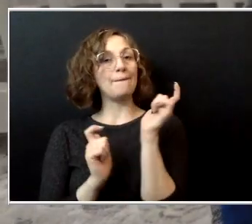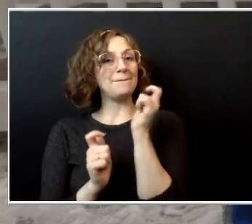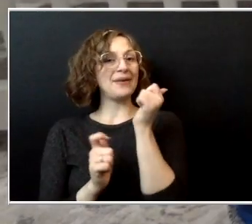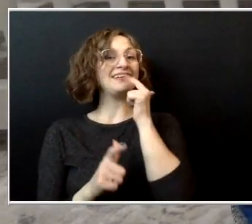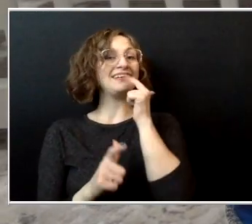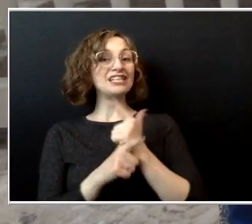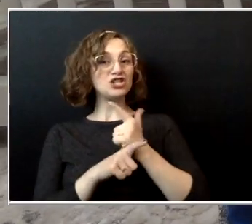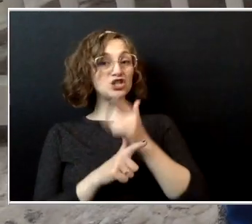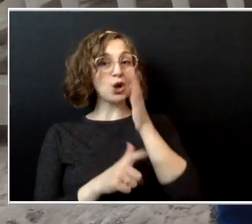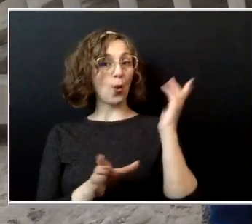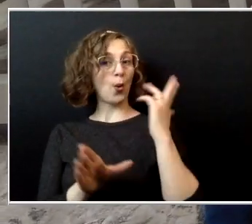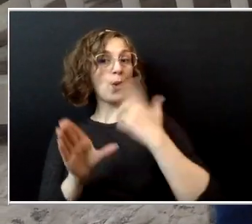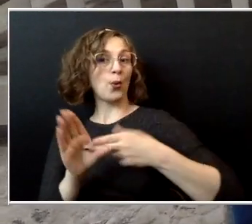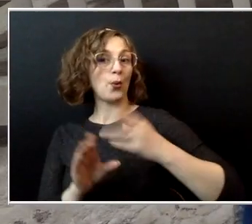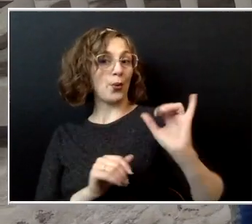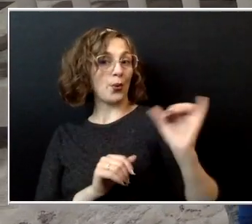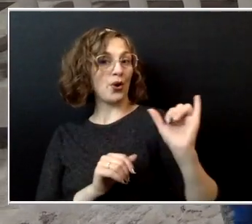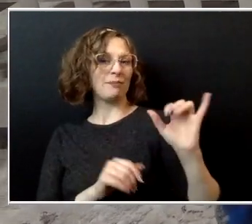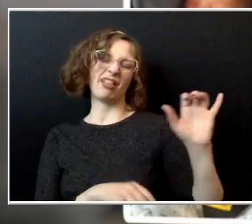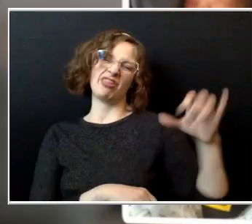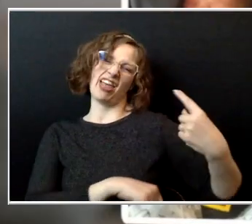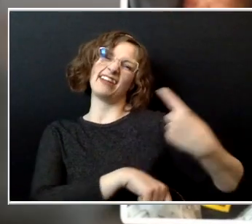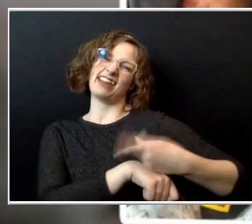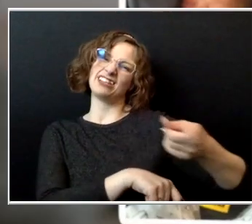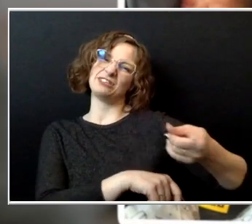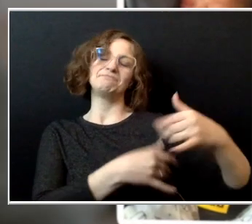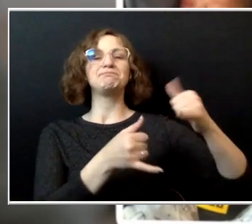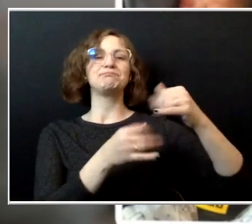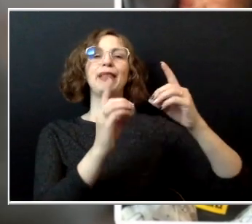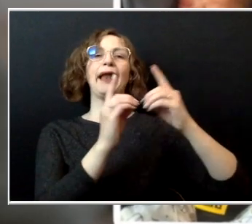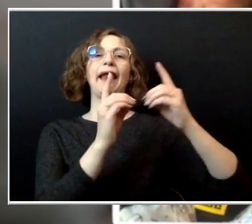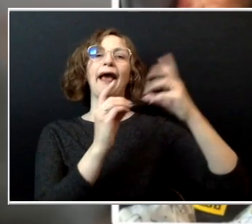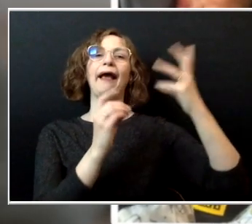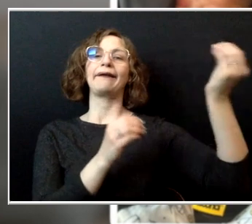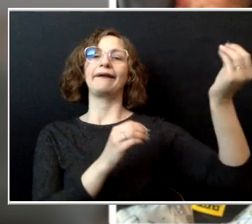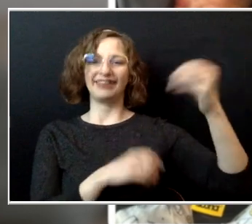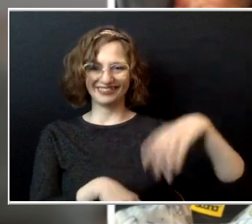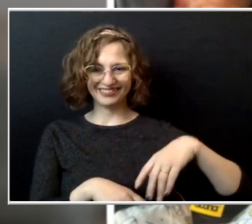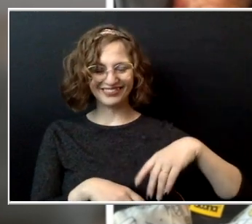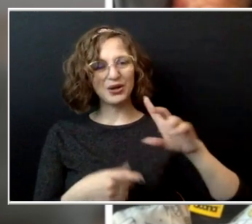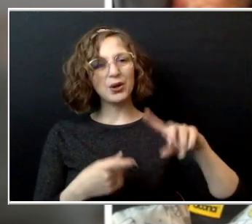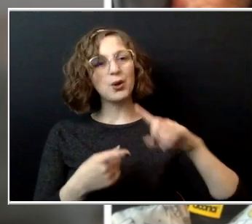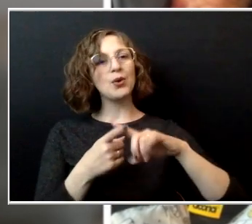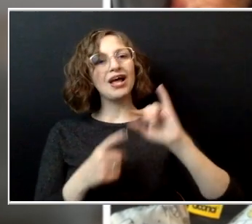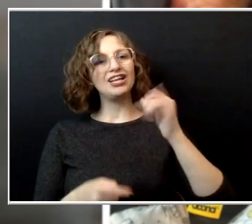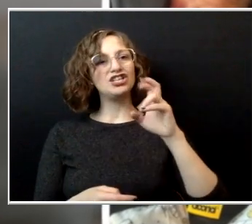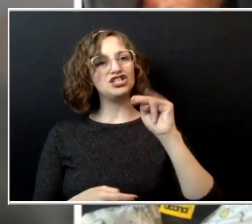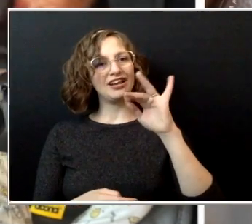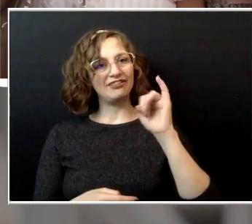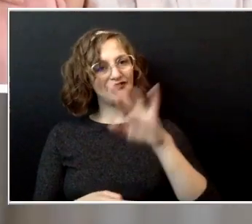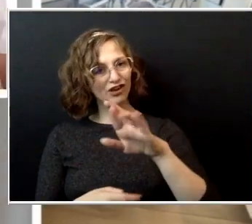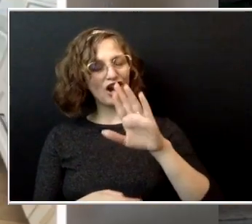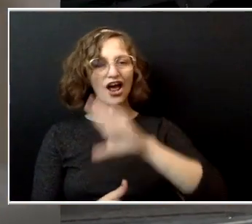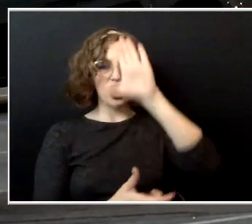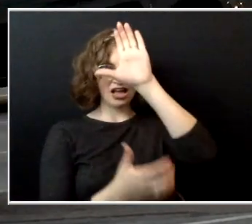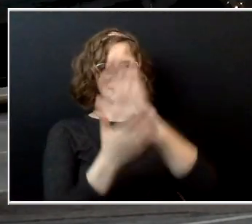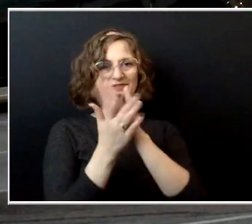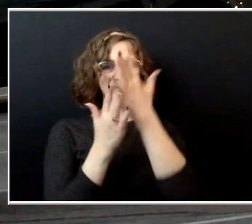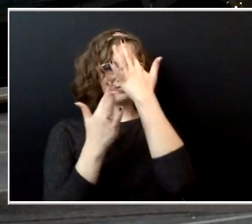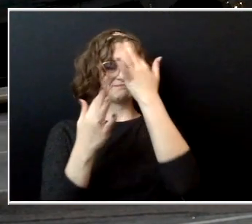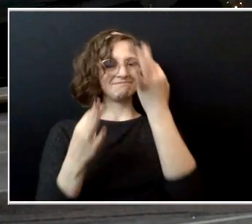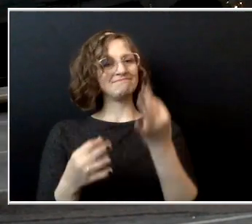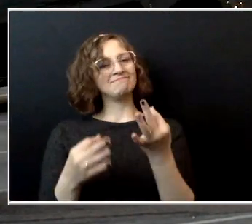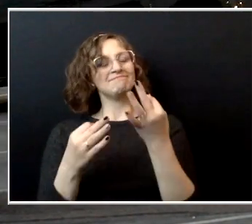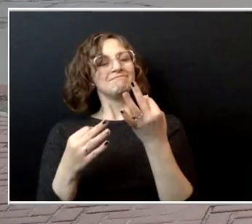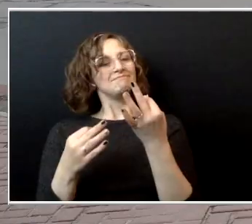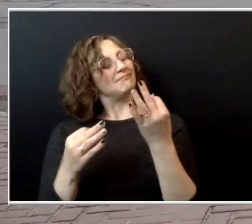this day, she's at a play date. Do we both have glasses? When Jennifer and her husband chose to build their lives and grow their family, they fell in